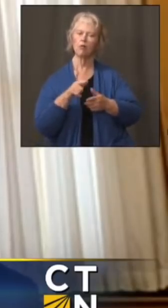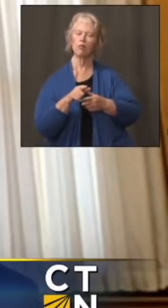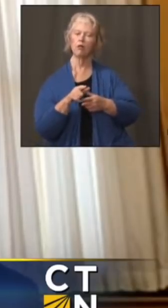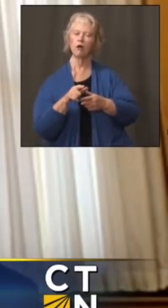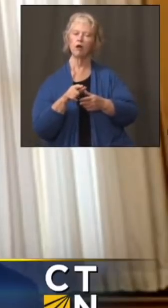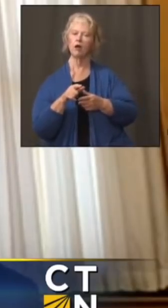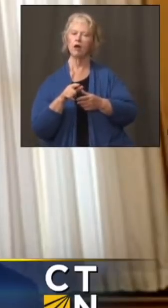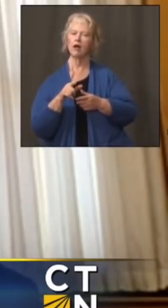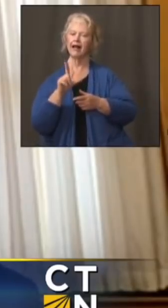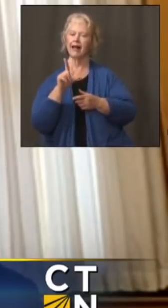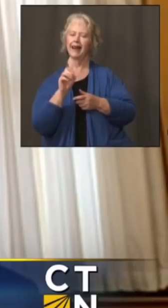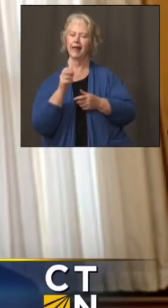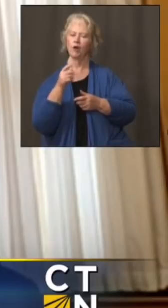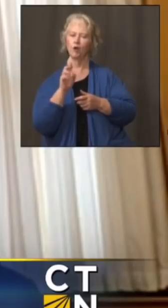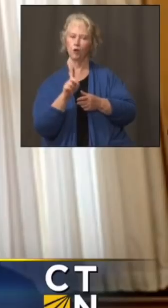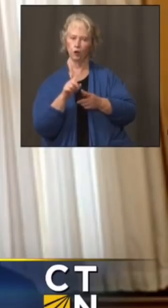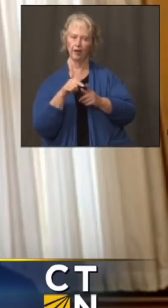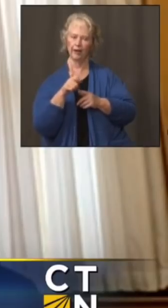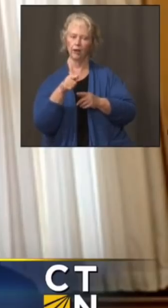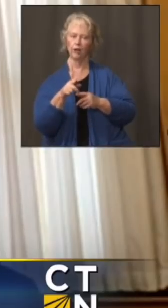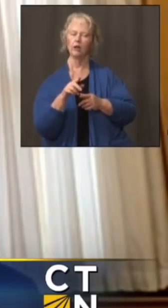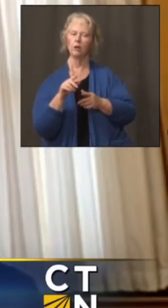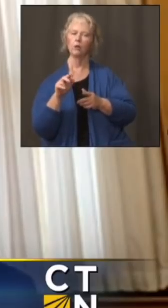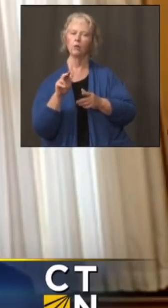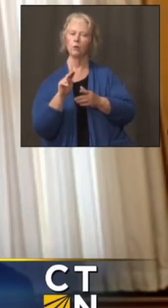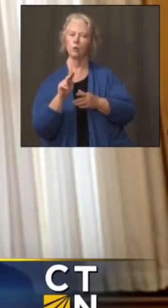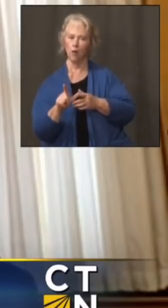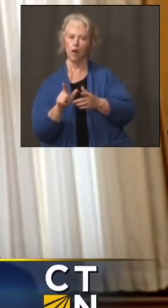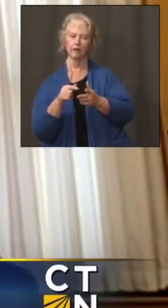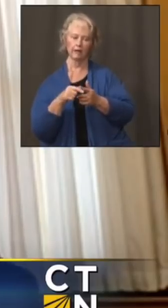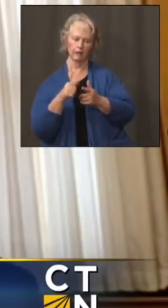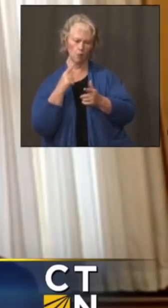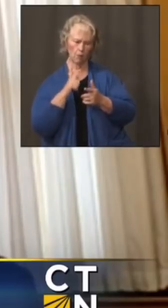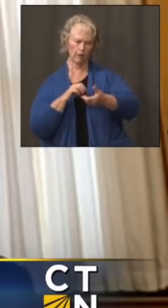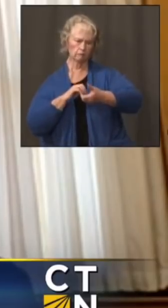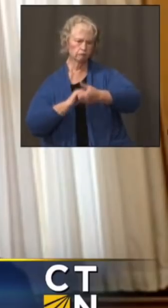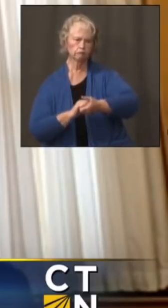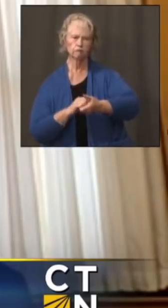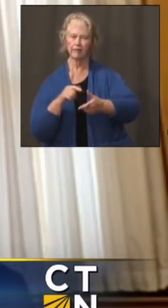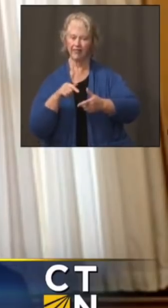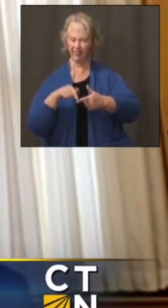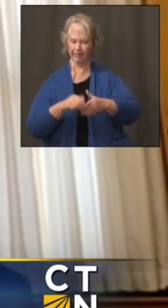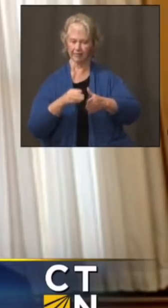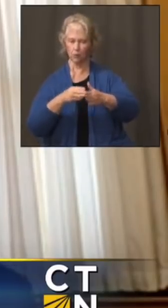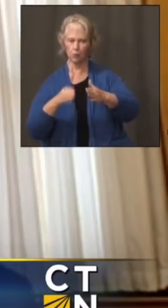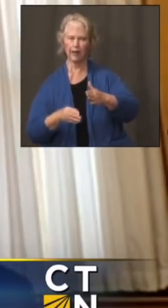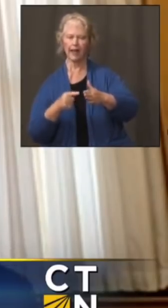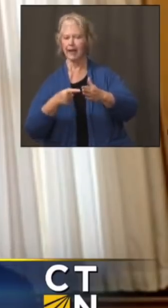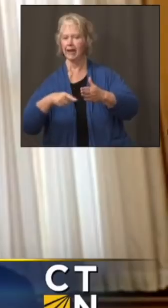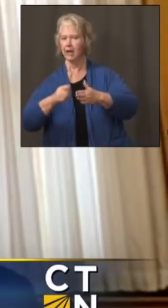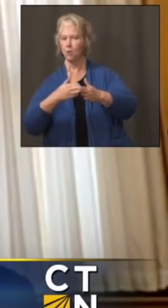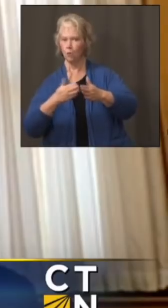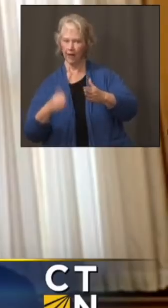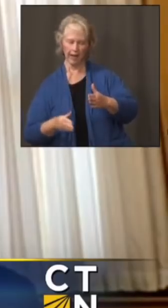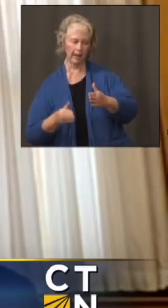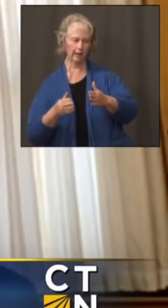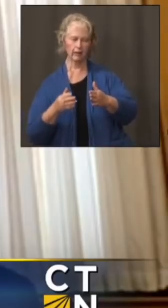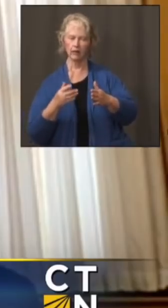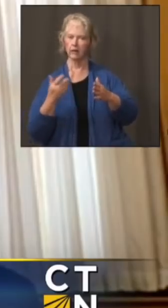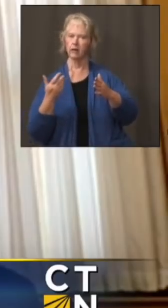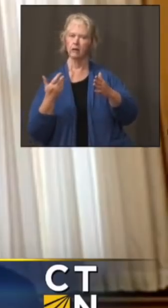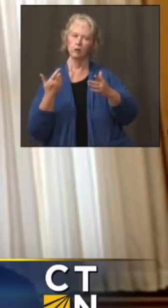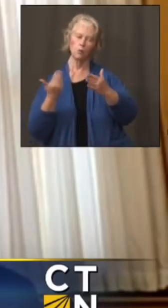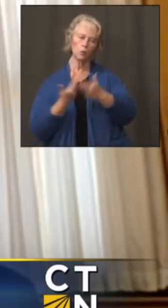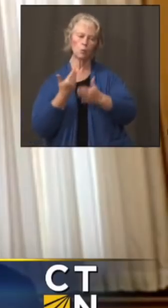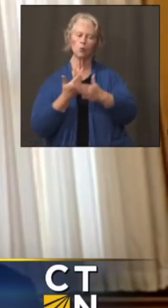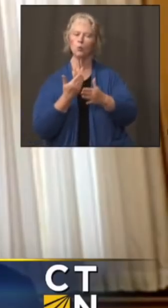London this weekend through next week. I think we've got over a dozen new testing events set up. They're all on our website,